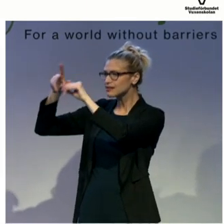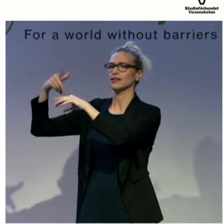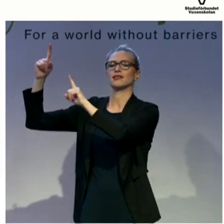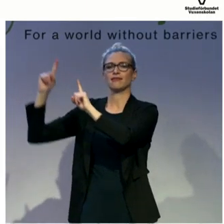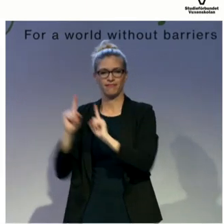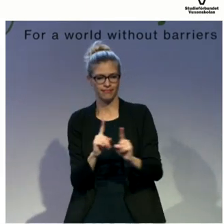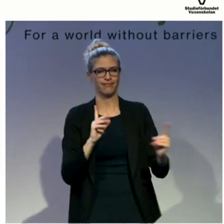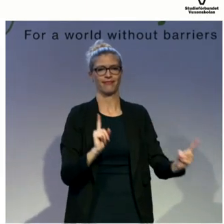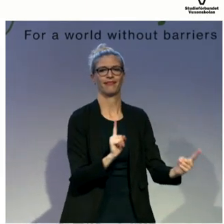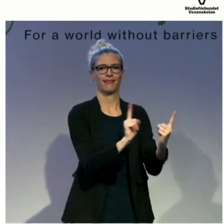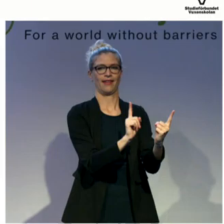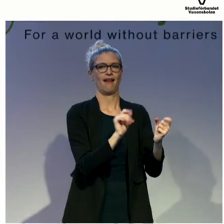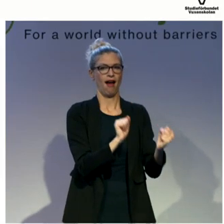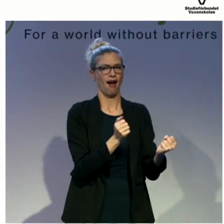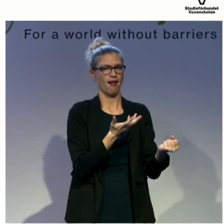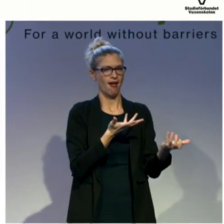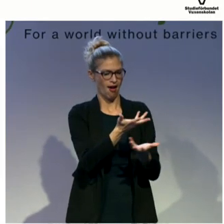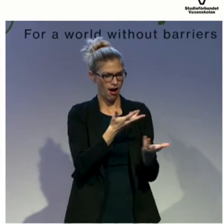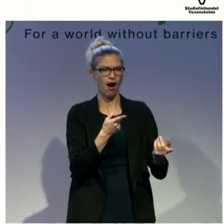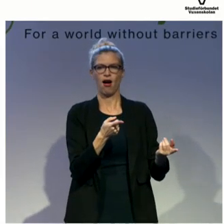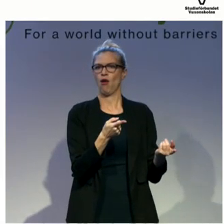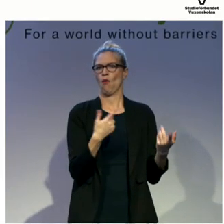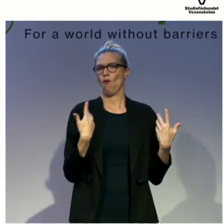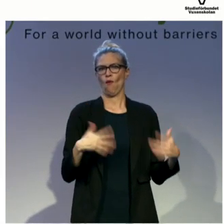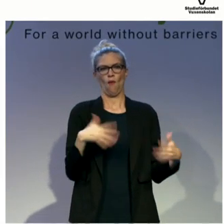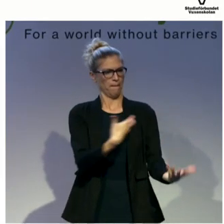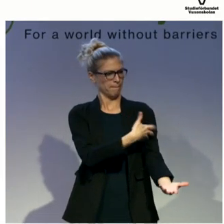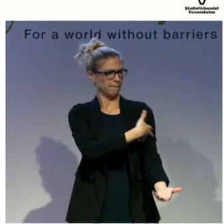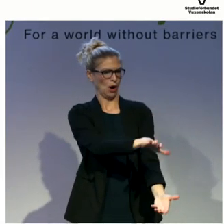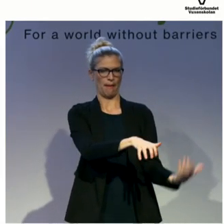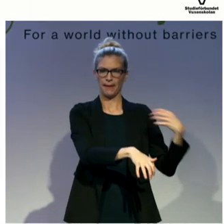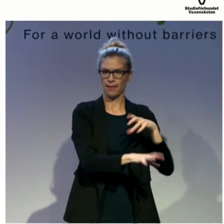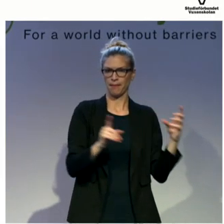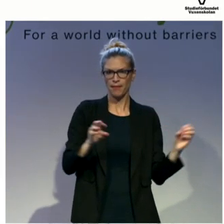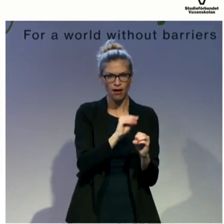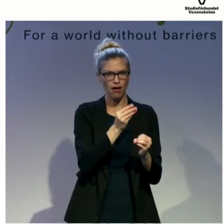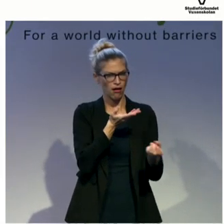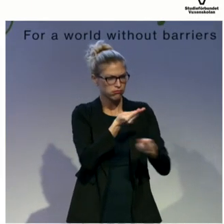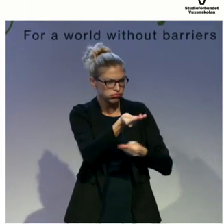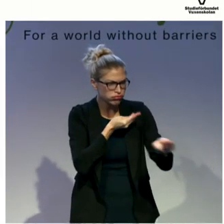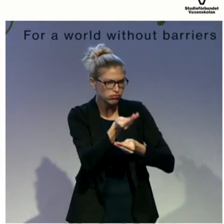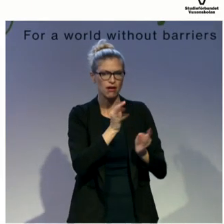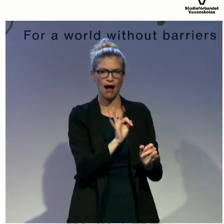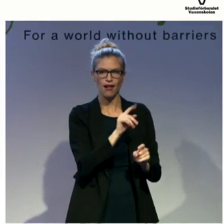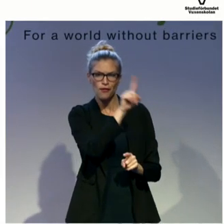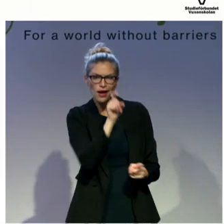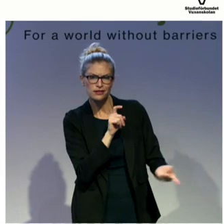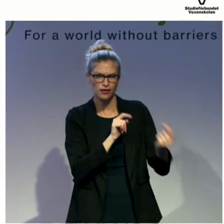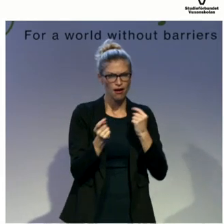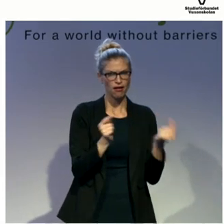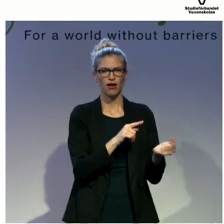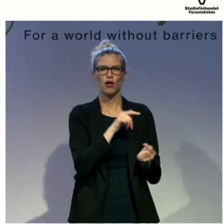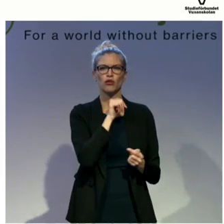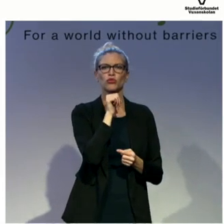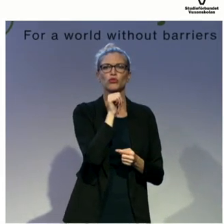true empowerment. The participants were tough. They didn't let the politicians get away with